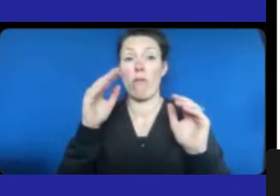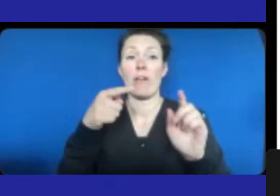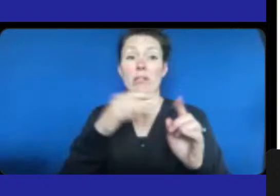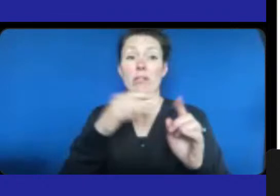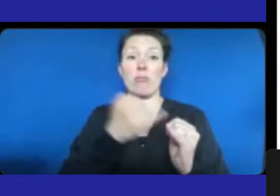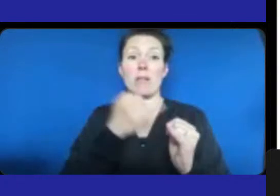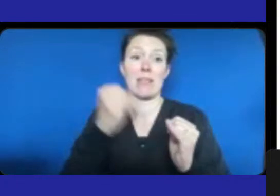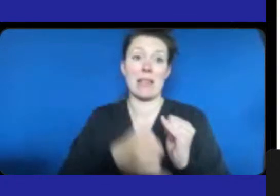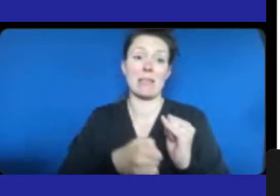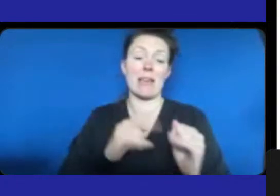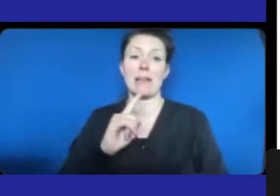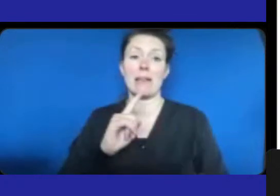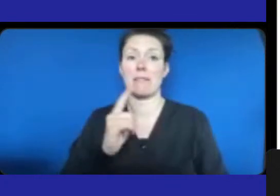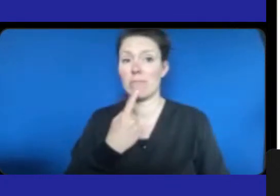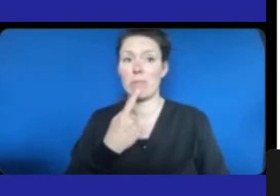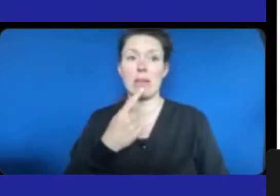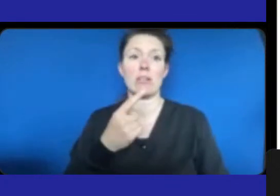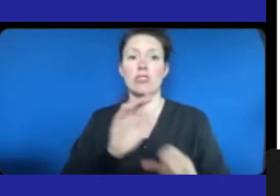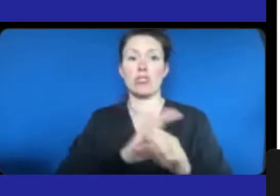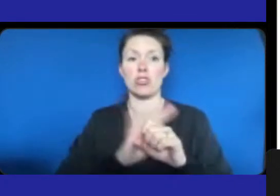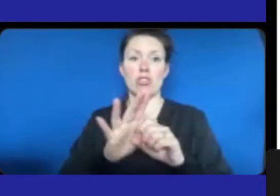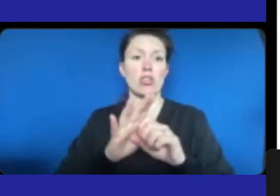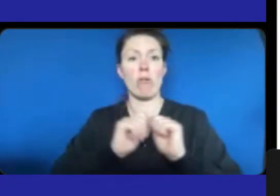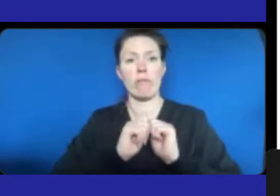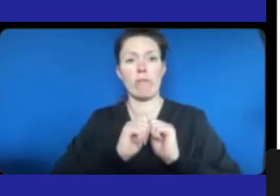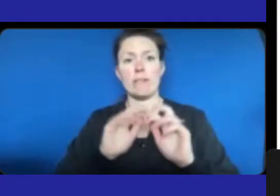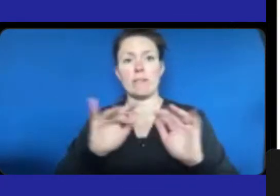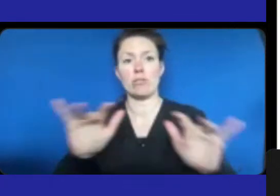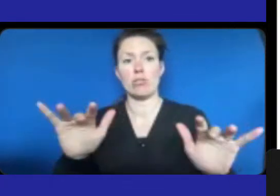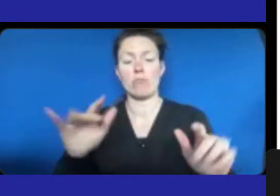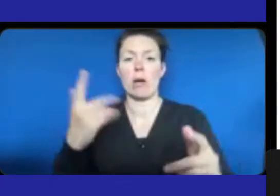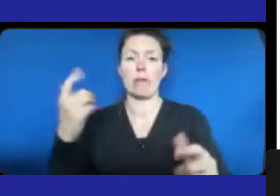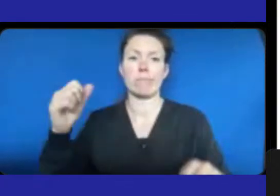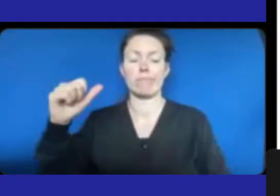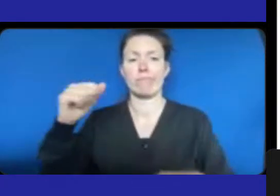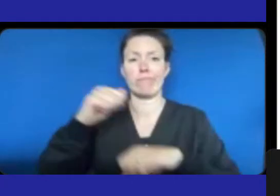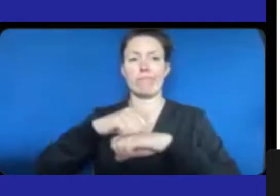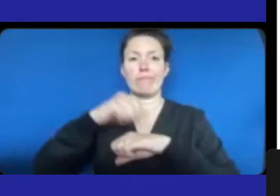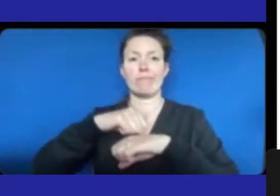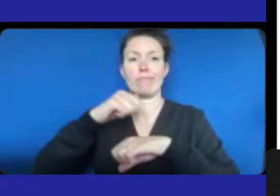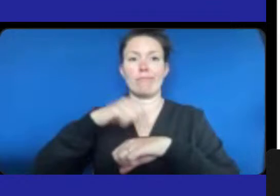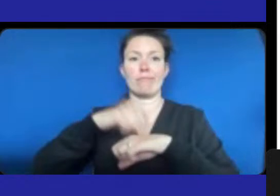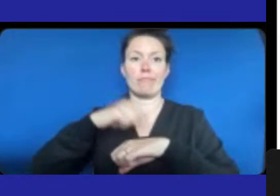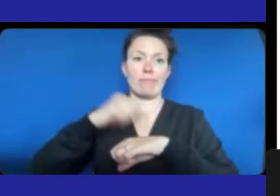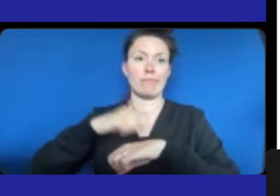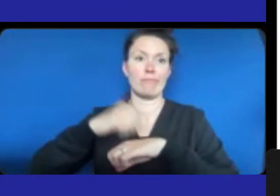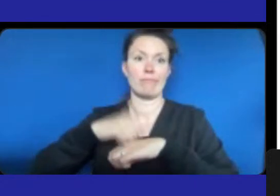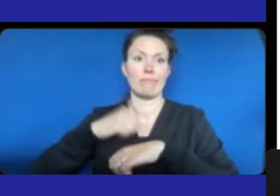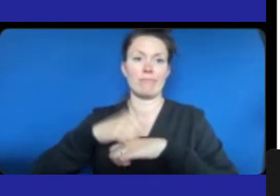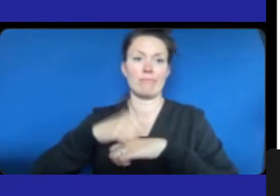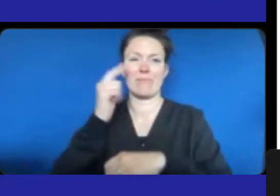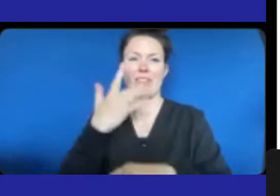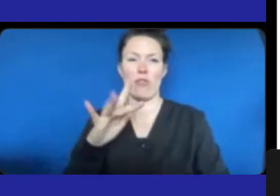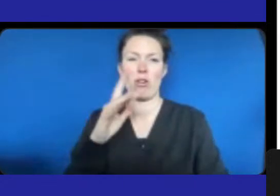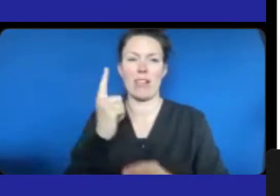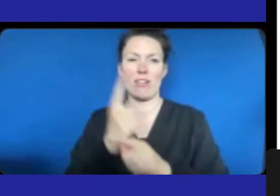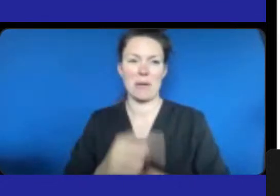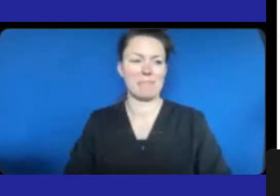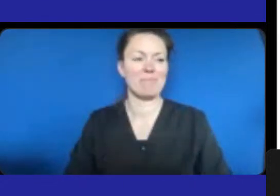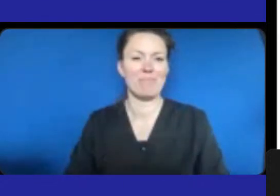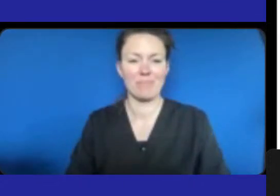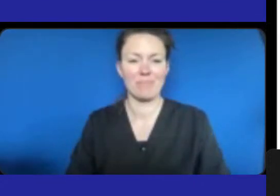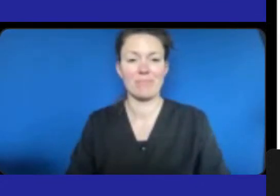major COVID surge. But I always knock on wood many, many times when I say something like that. So those are